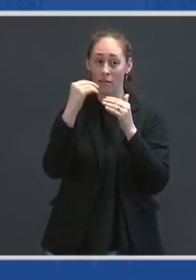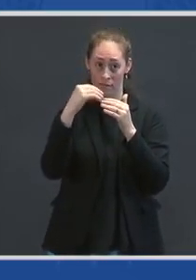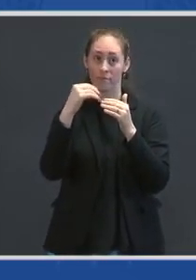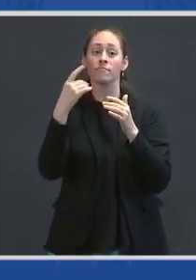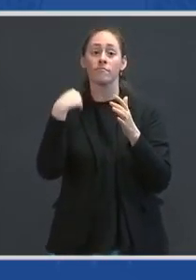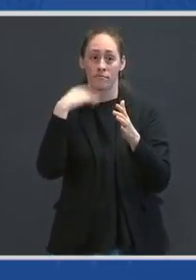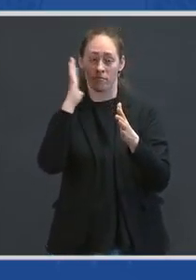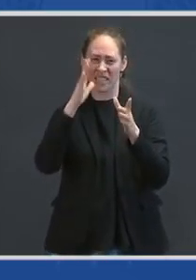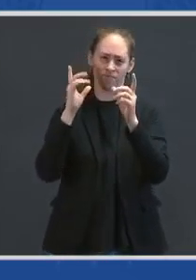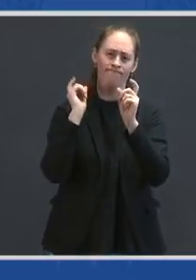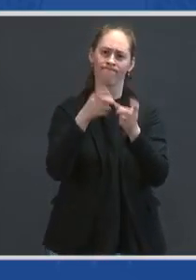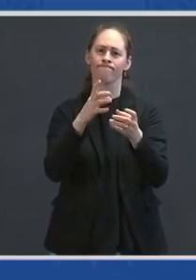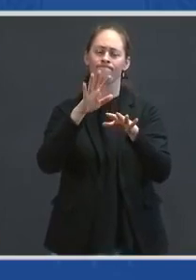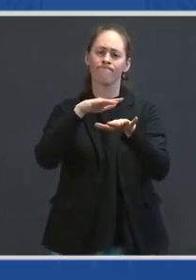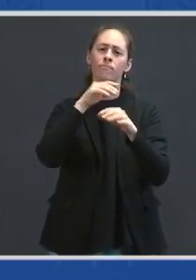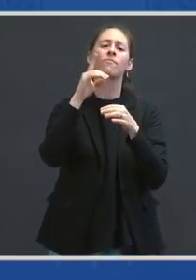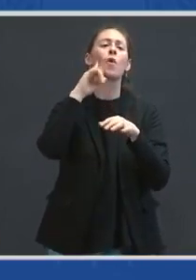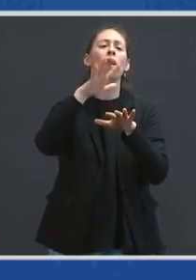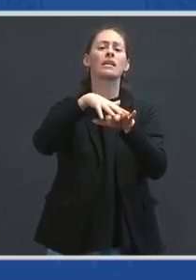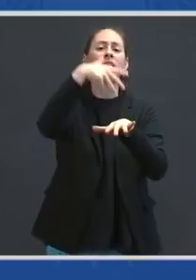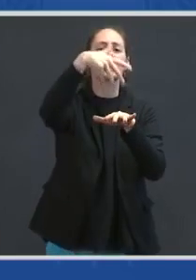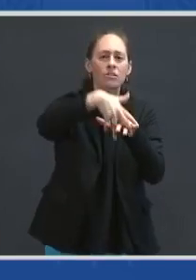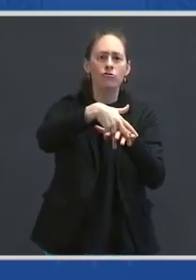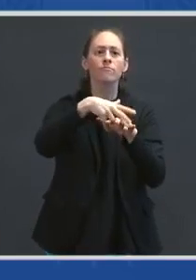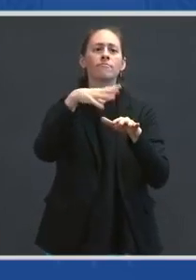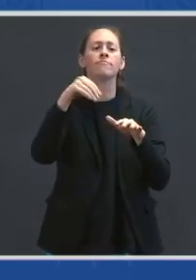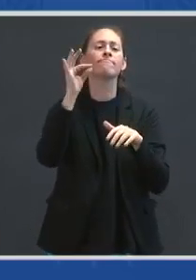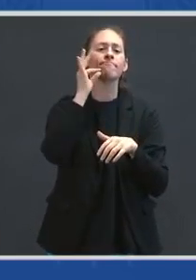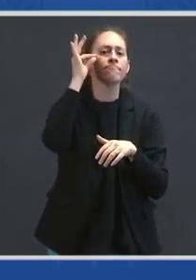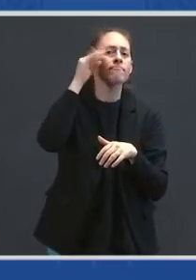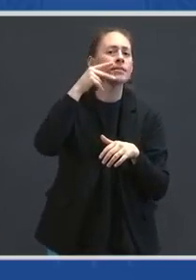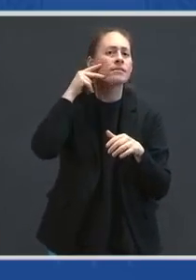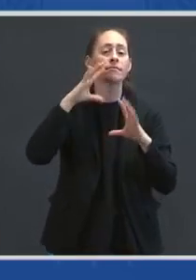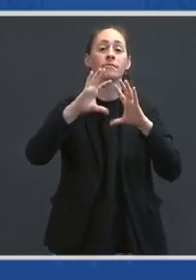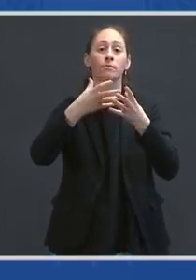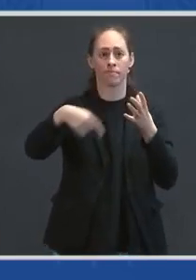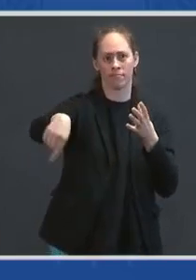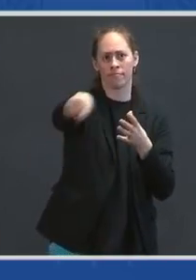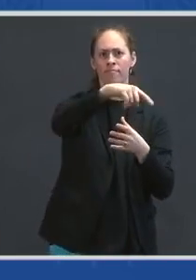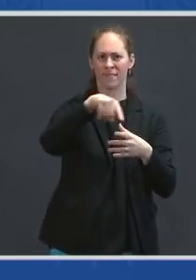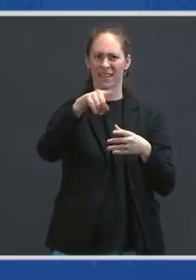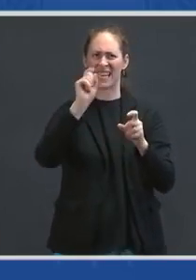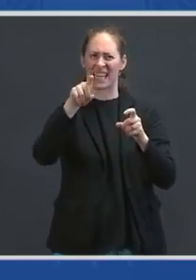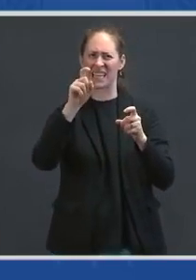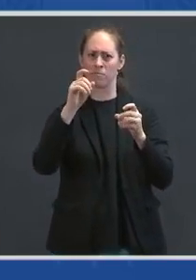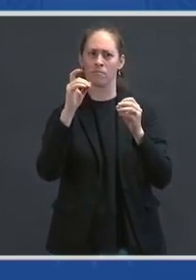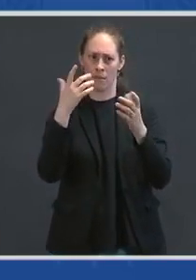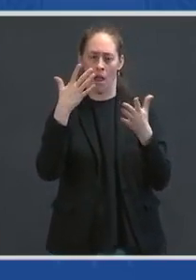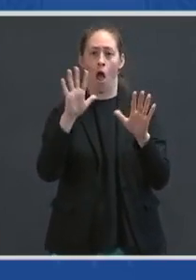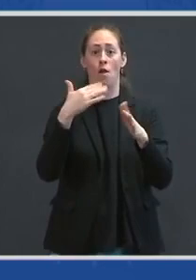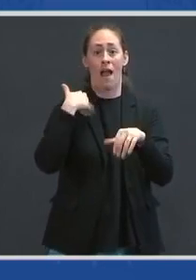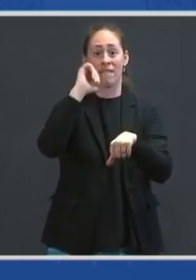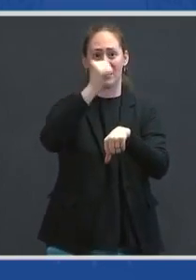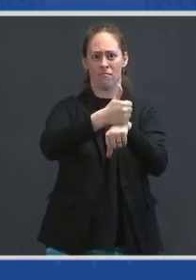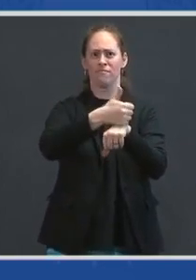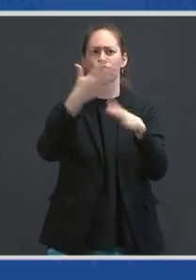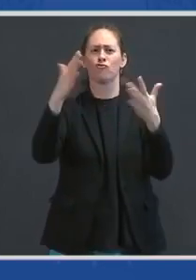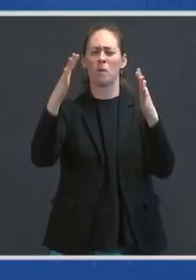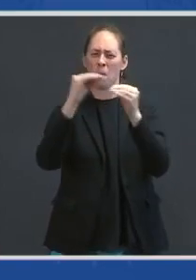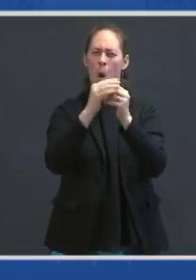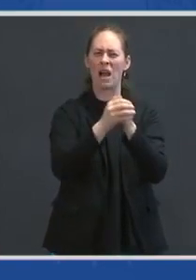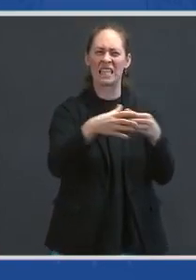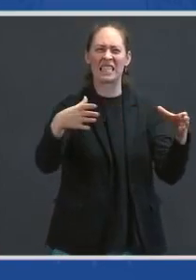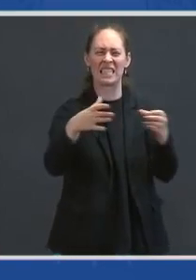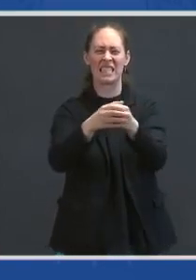new vaccination centers and ramp up the existing ones that are there already. We're working with governors across the country